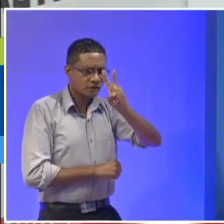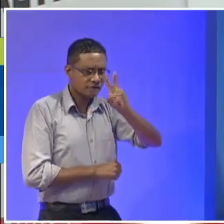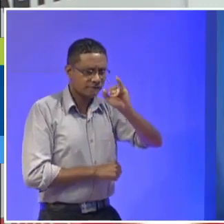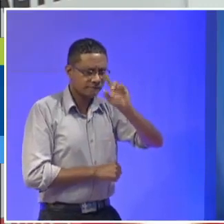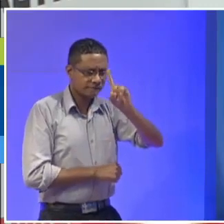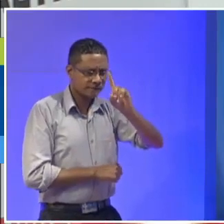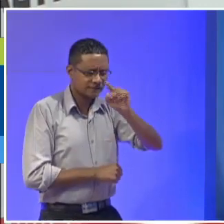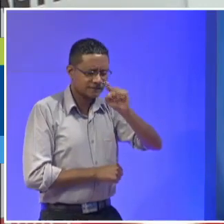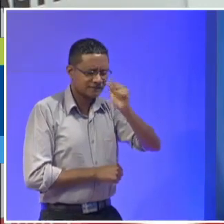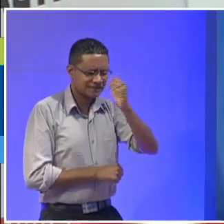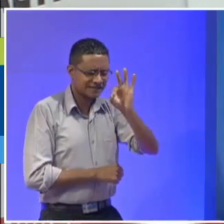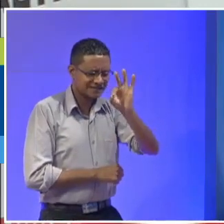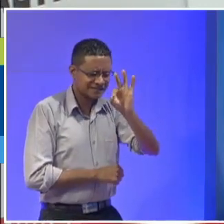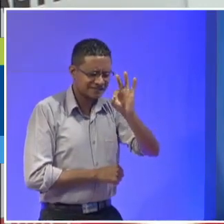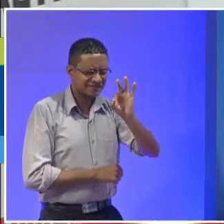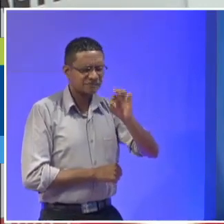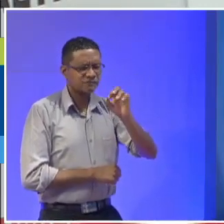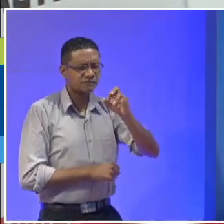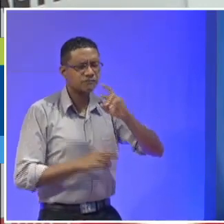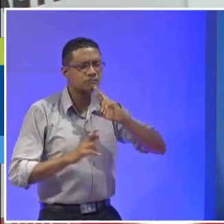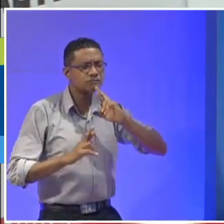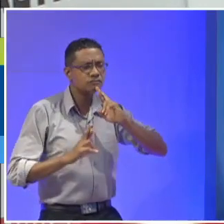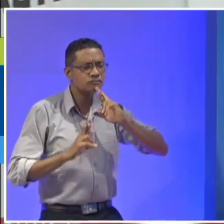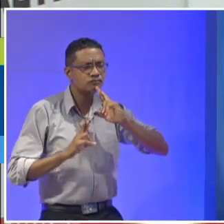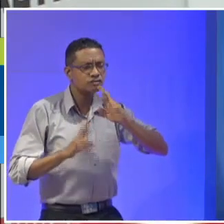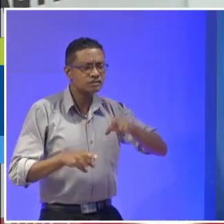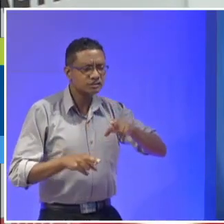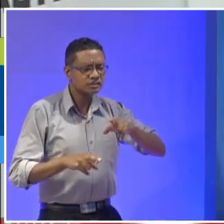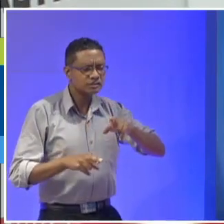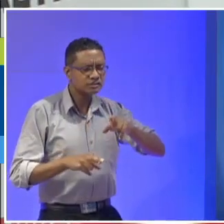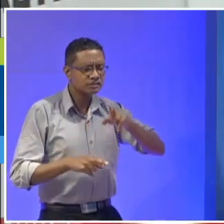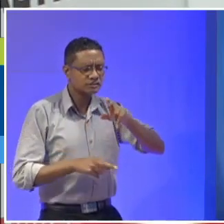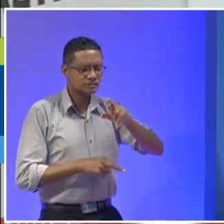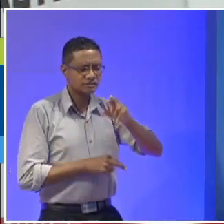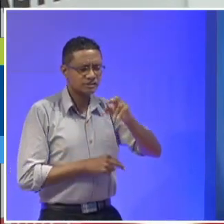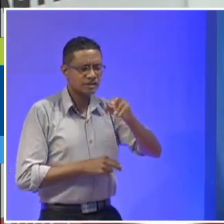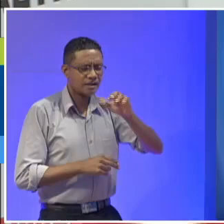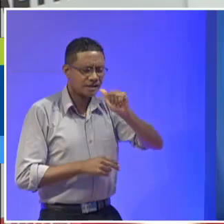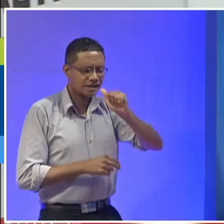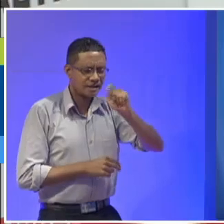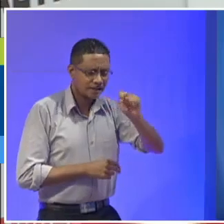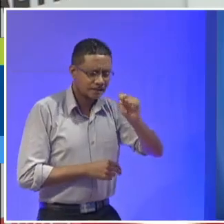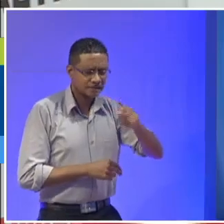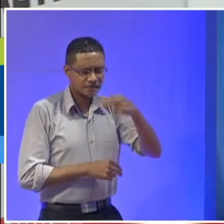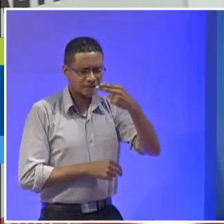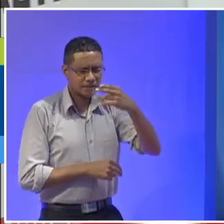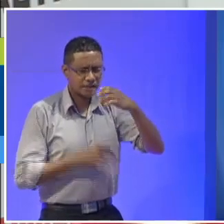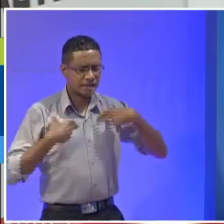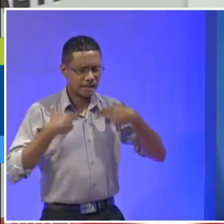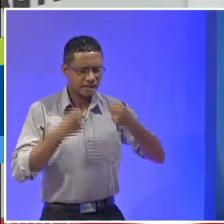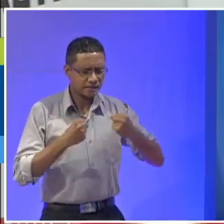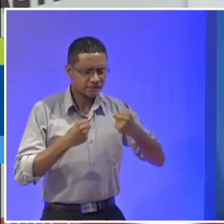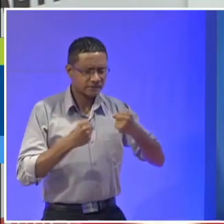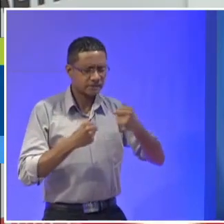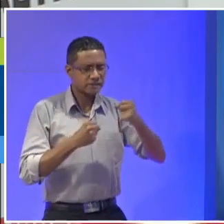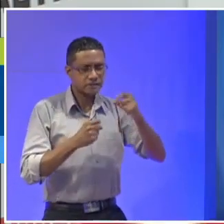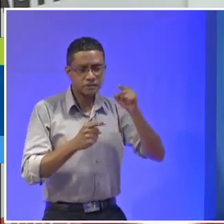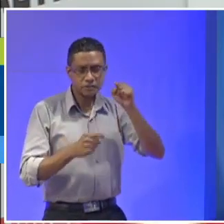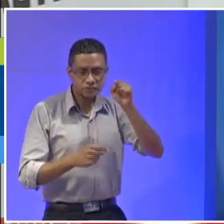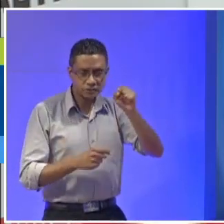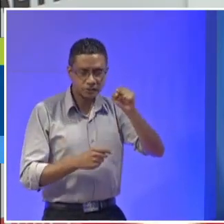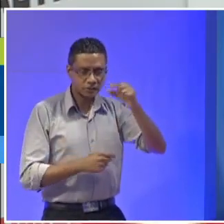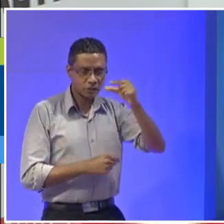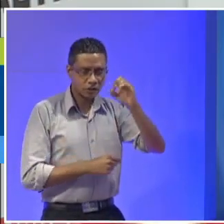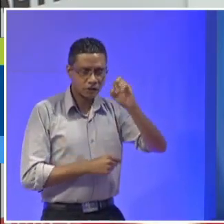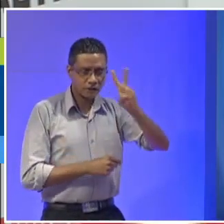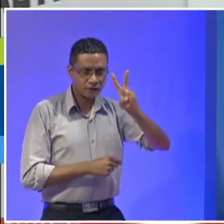at health.gov.tt. Just to repeat, COVID-19 results at health.gov.tt, which is actually placed and